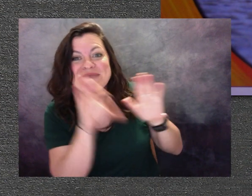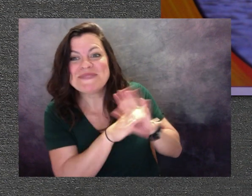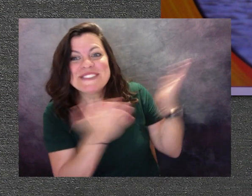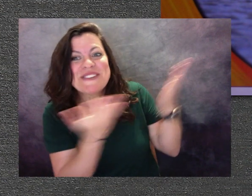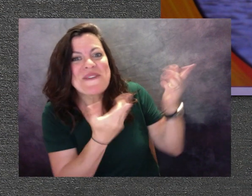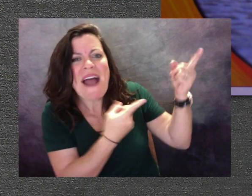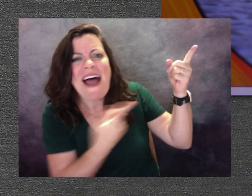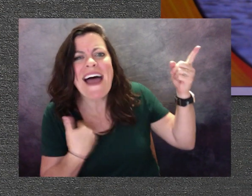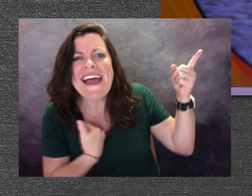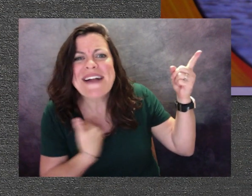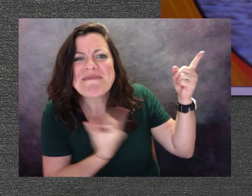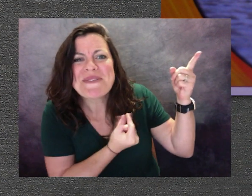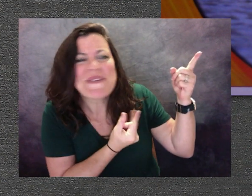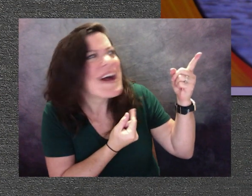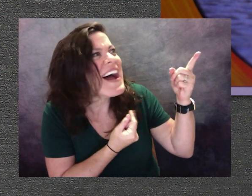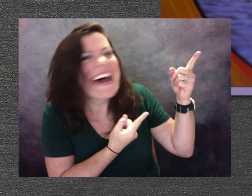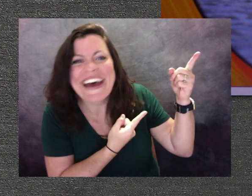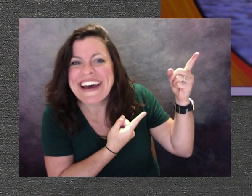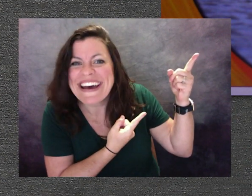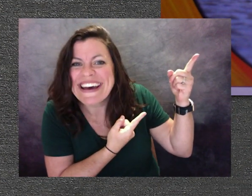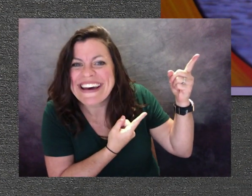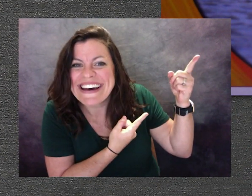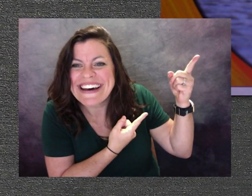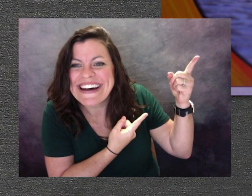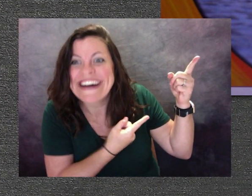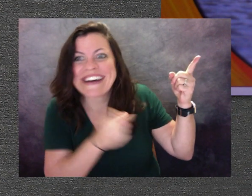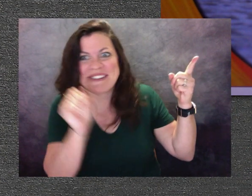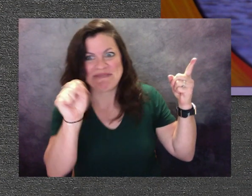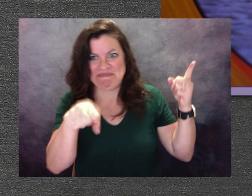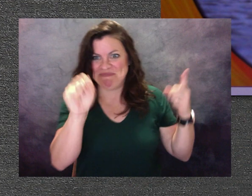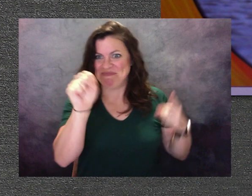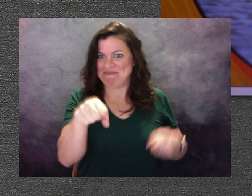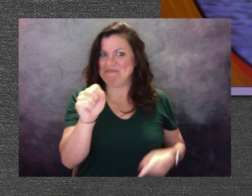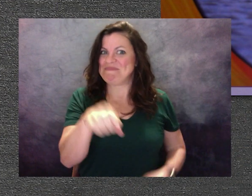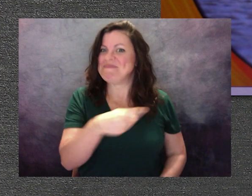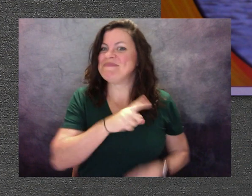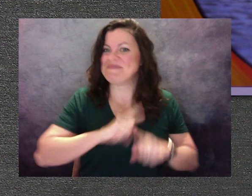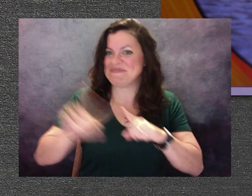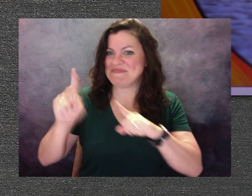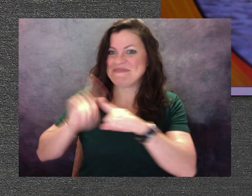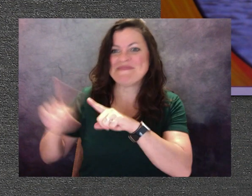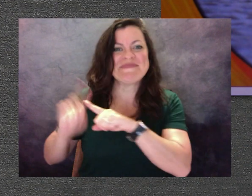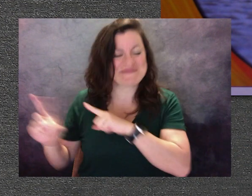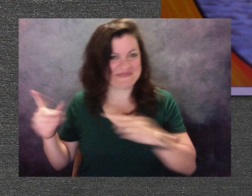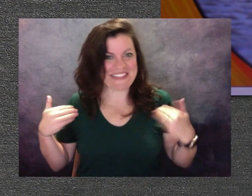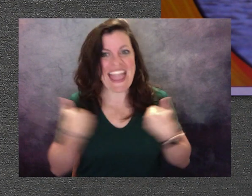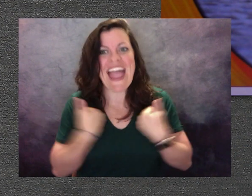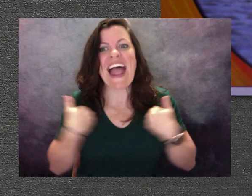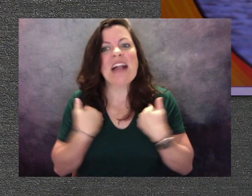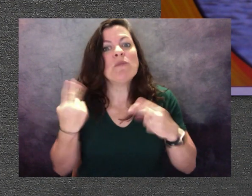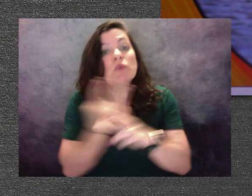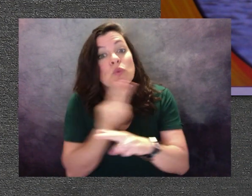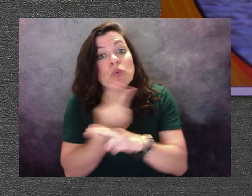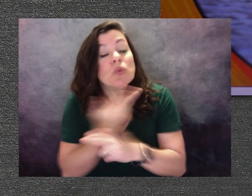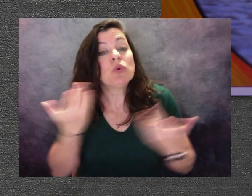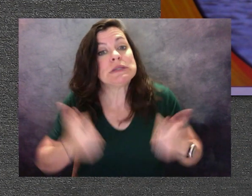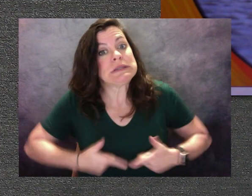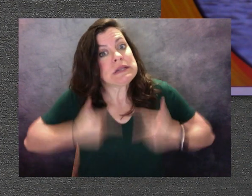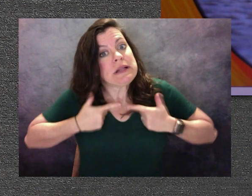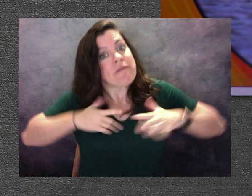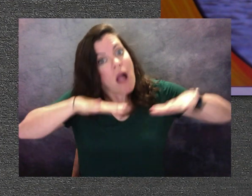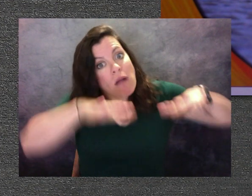Whoa. Animals use lakes for food and water. Water feels good on a hot